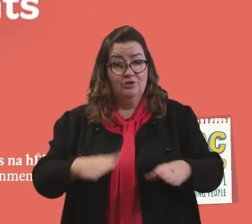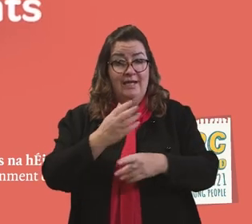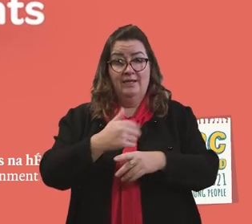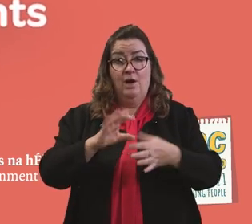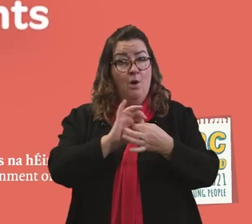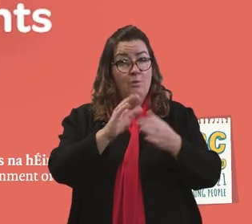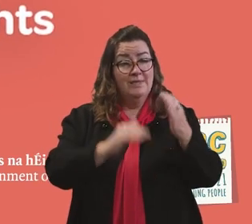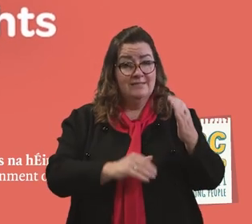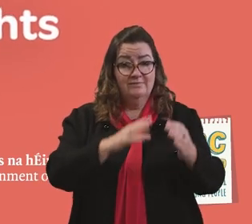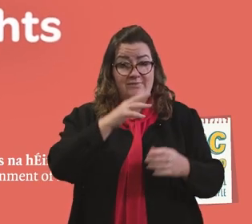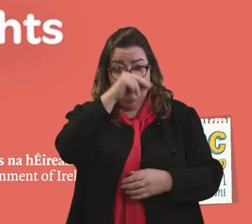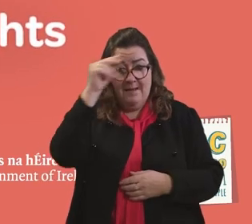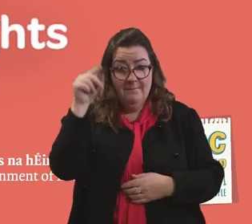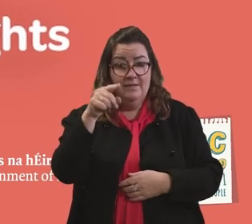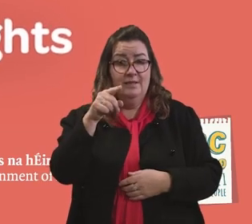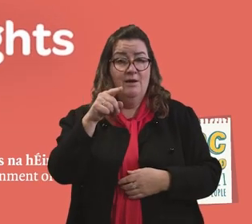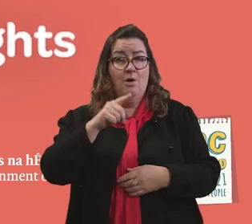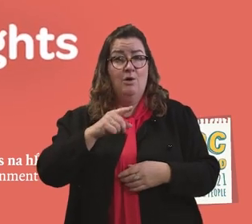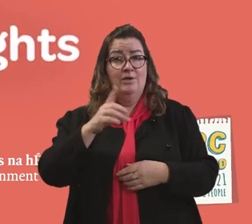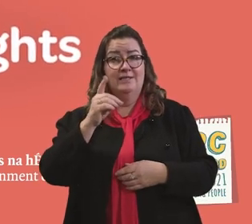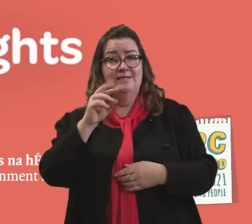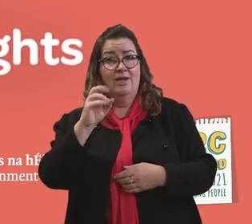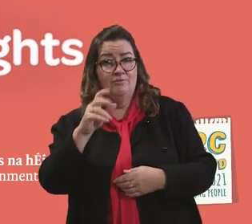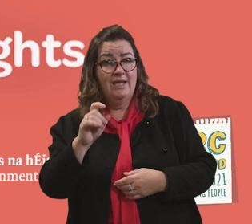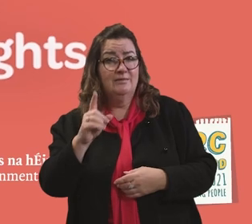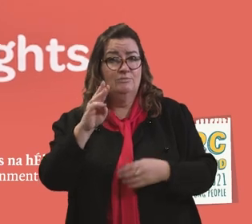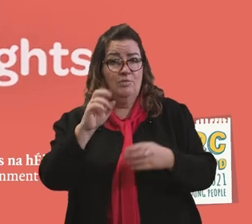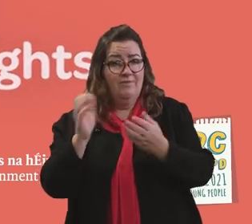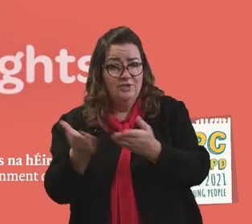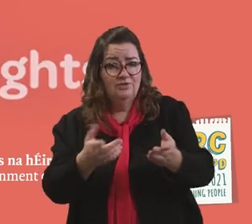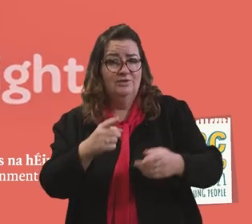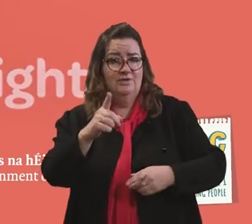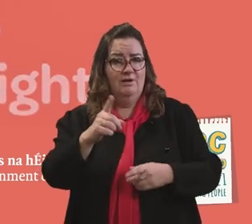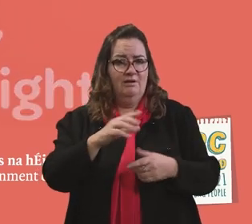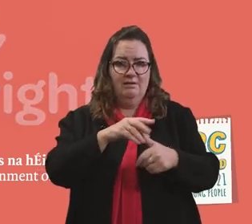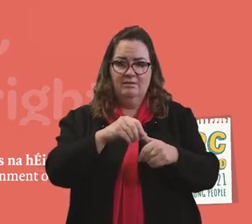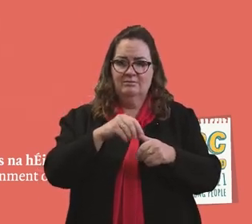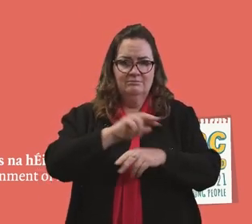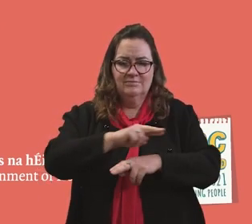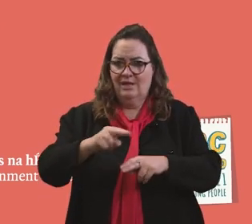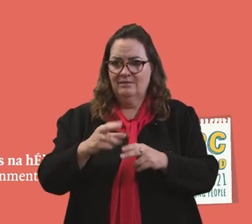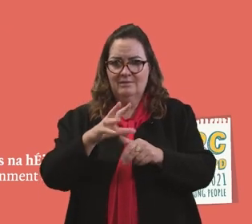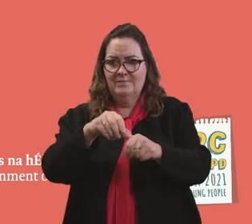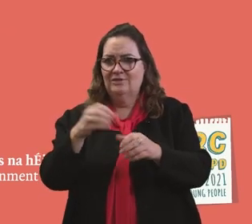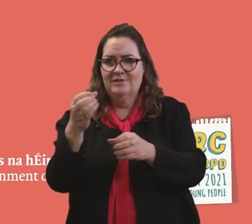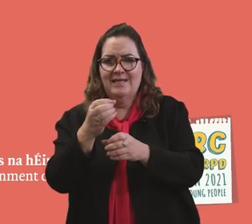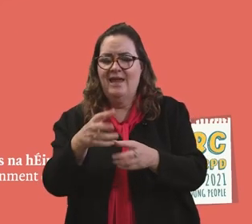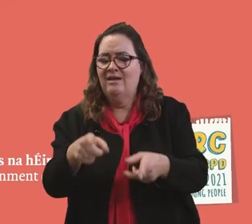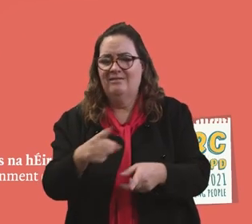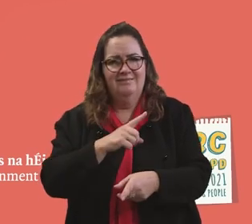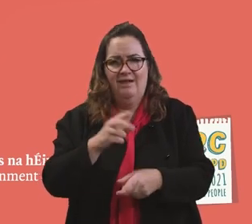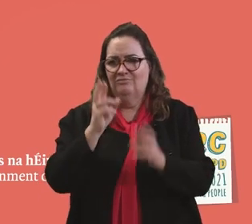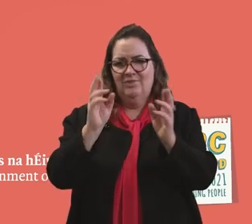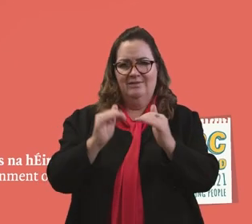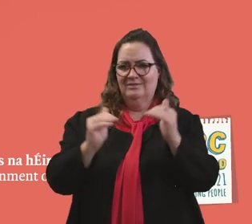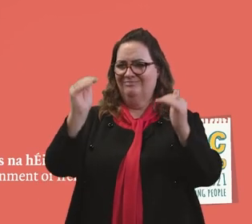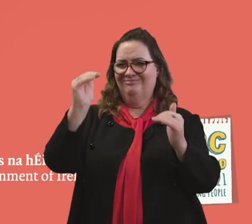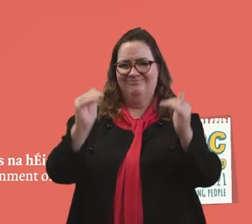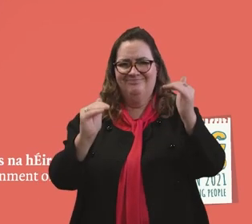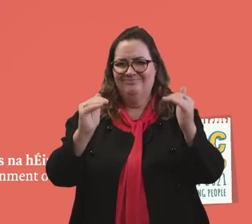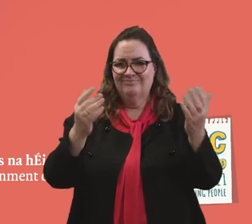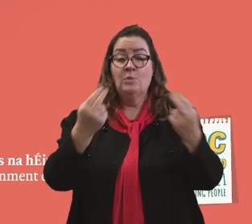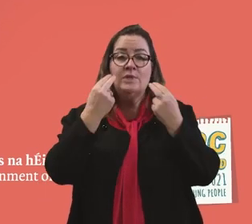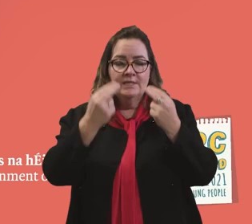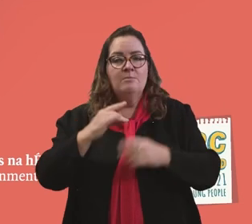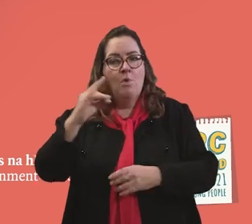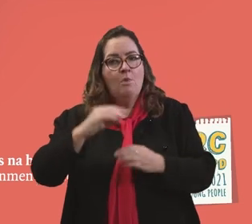who are homeless, in direct provision or in special care, can enjoy all of their rights. We need to hear more of the voices of